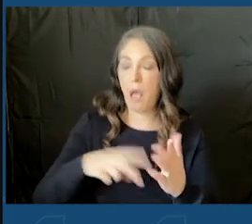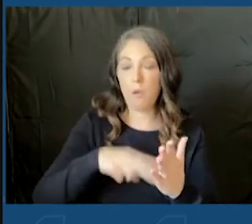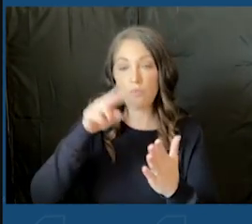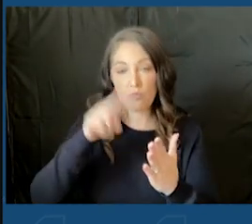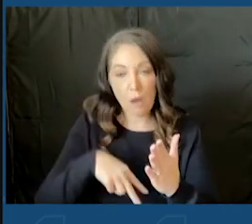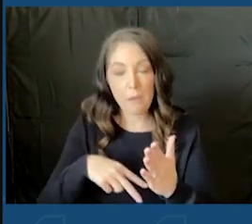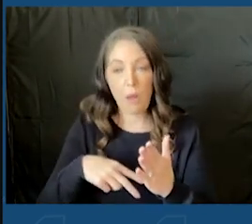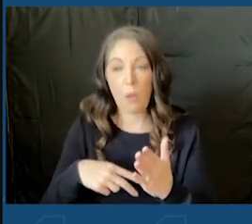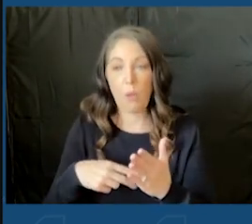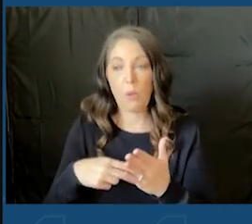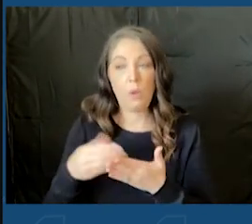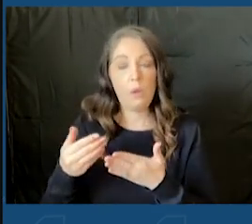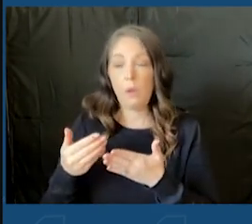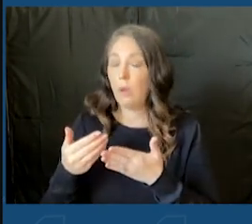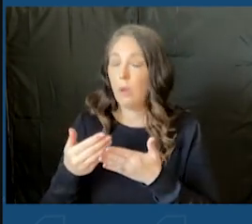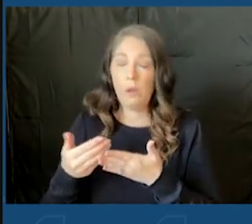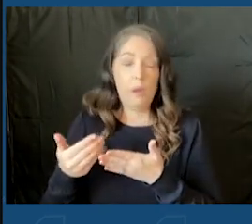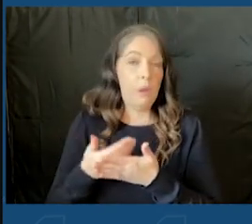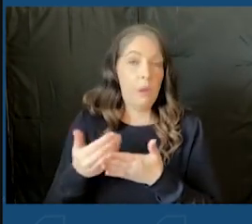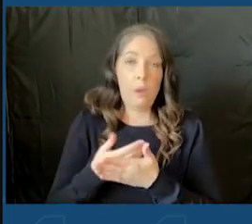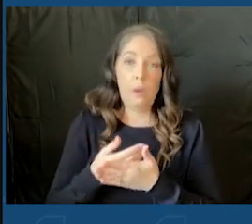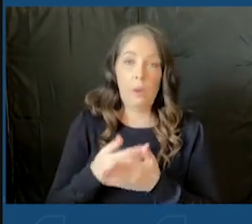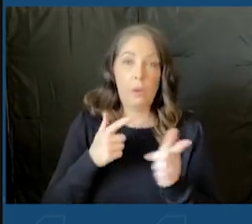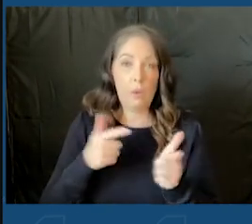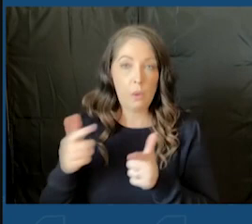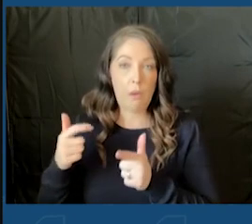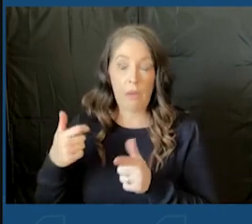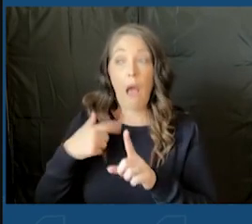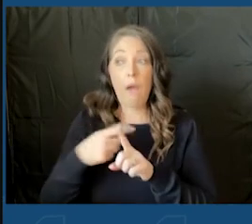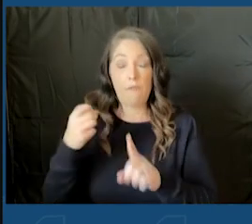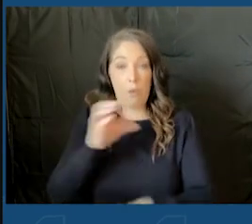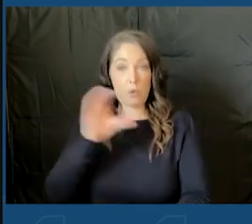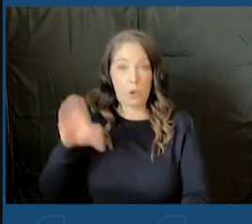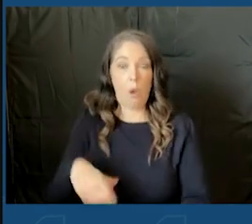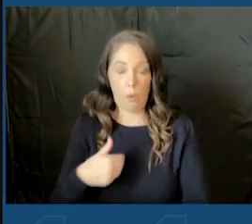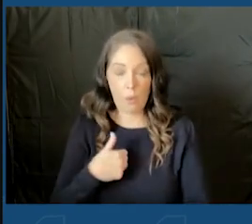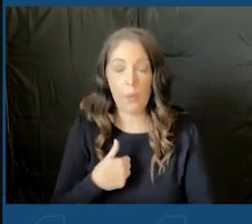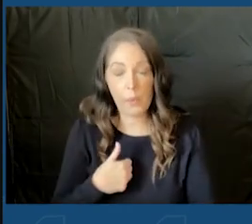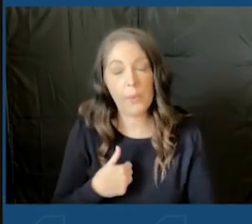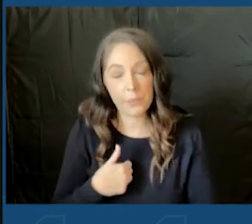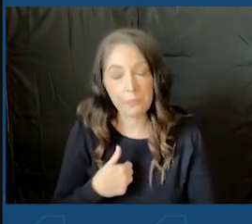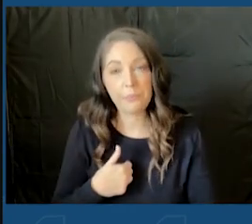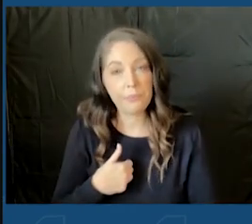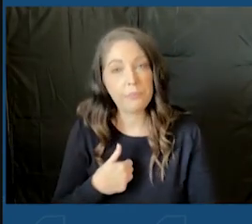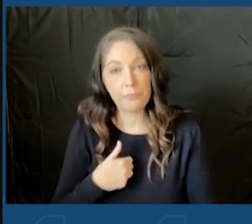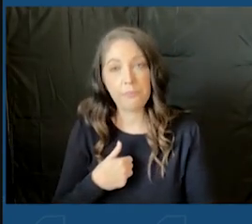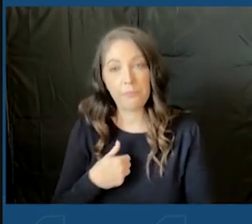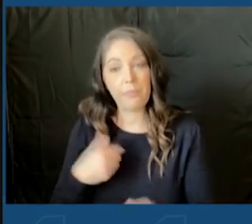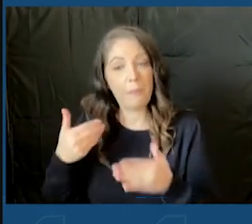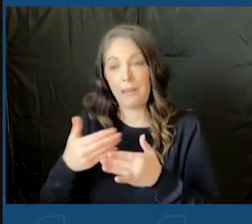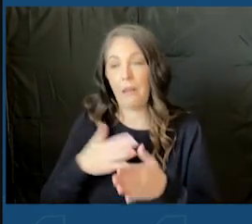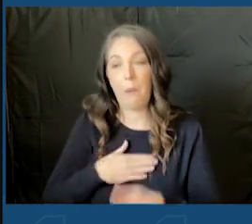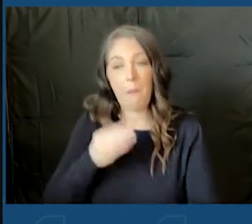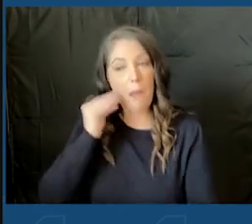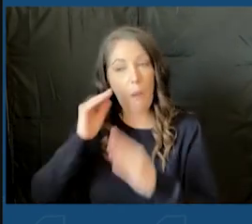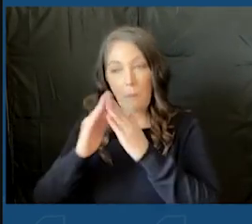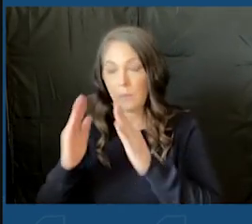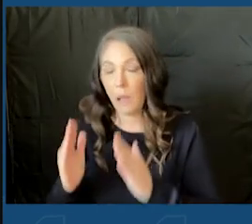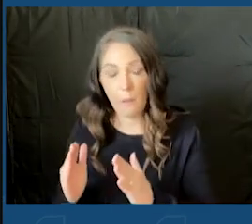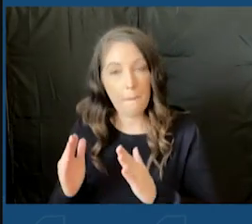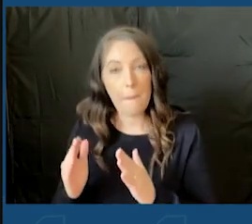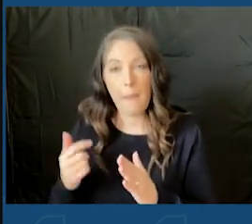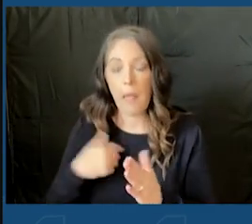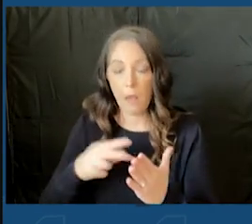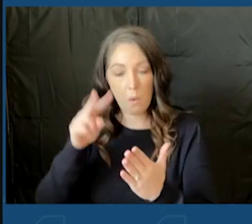latest massacre from my hometown, I'm from Chicago, but from near my hometown. When I read about it yesterday, I said,